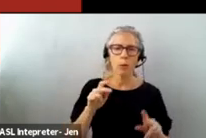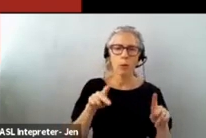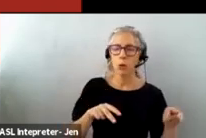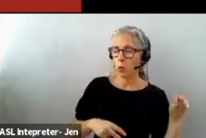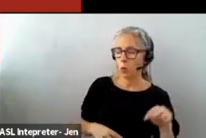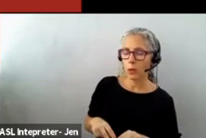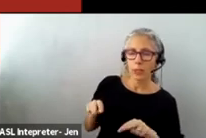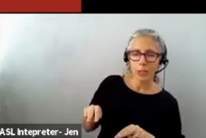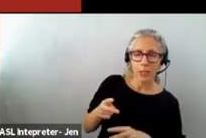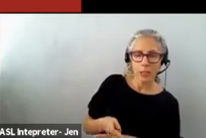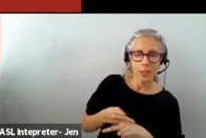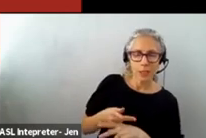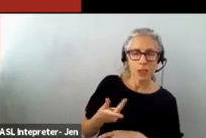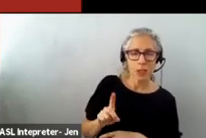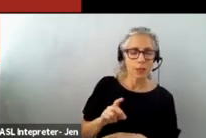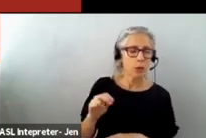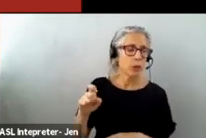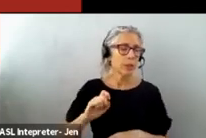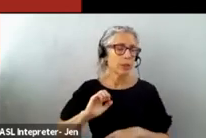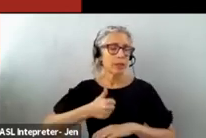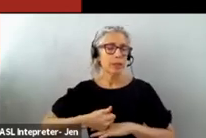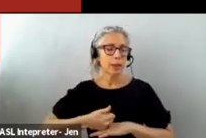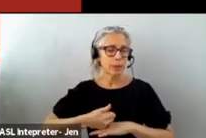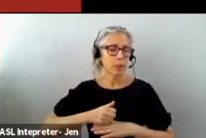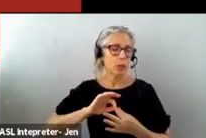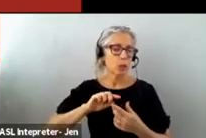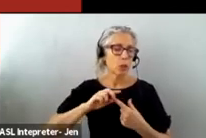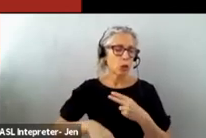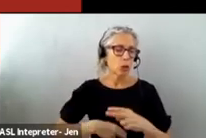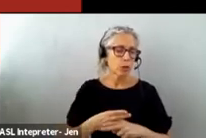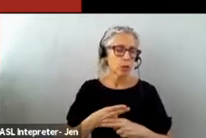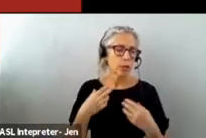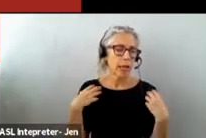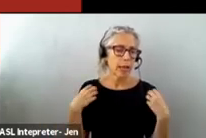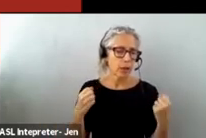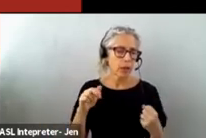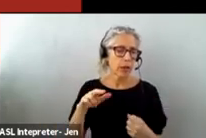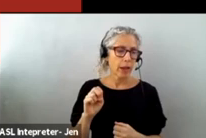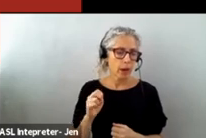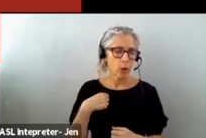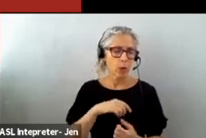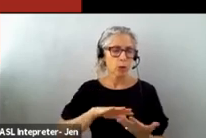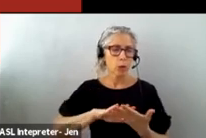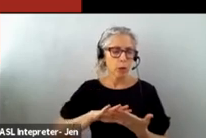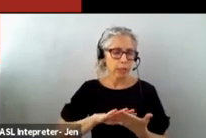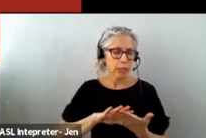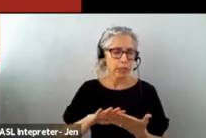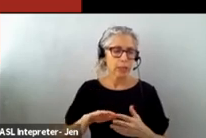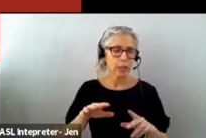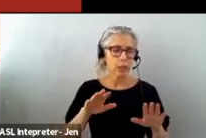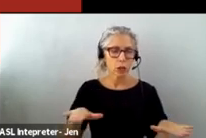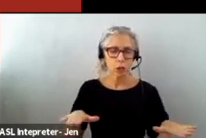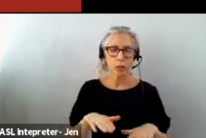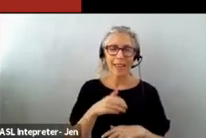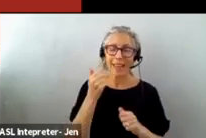child. So we need to implement that as part of our universal healthcare, where we're starting to screen family or screen children at every